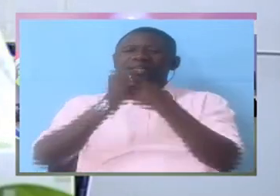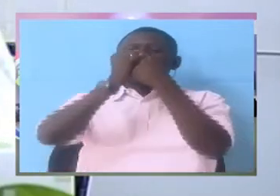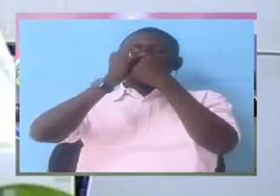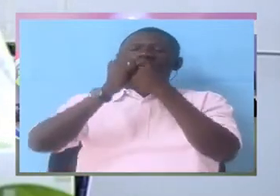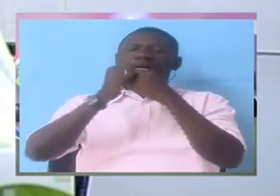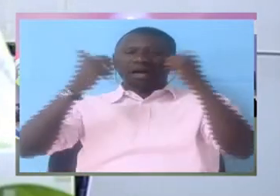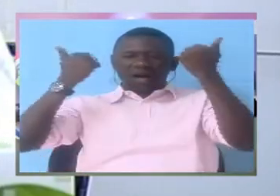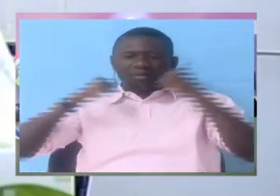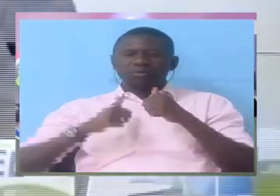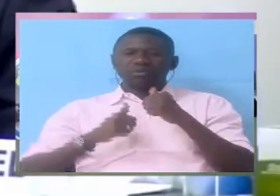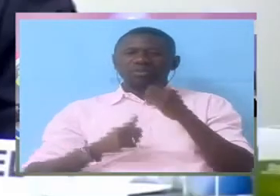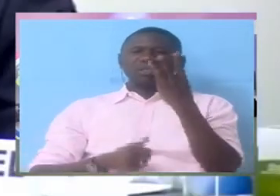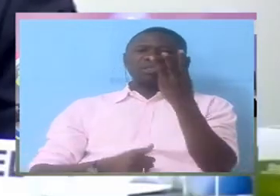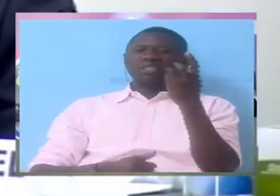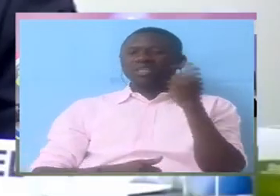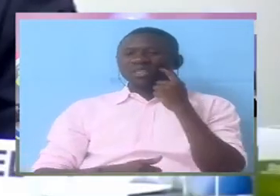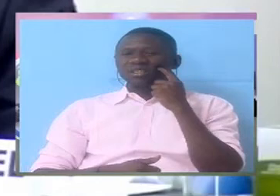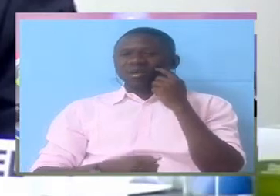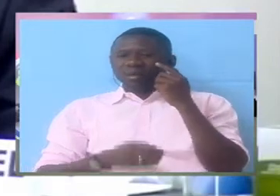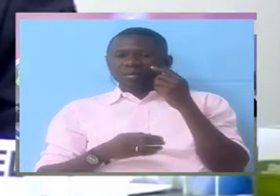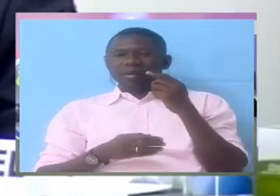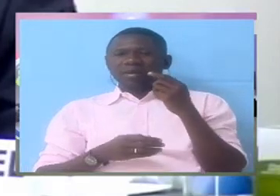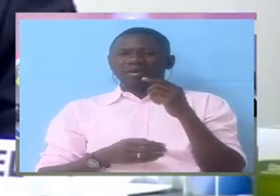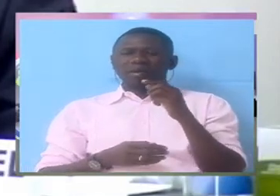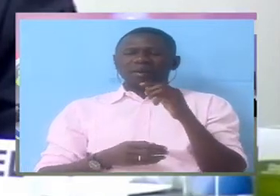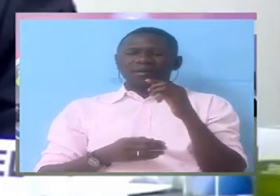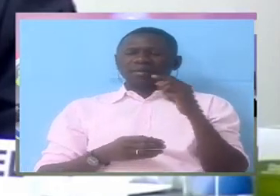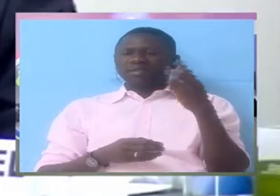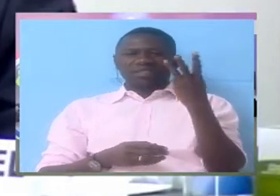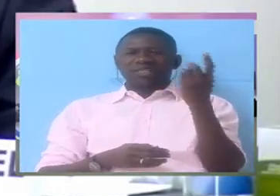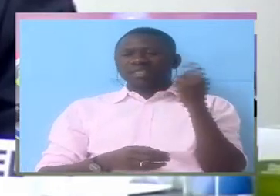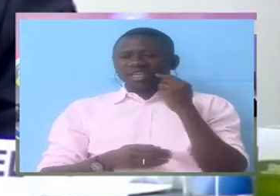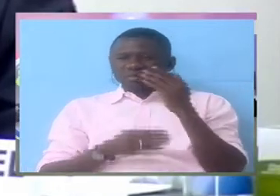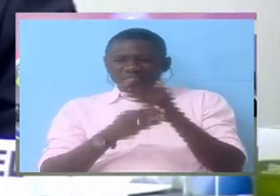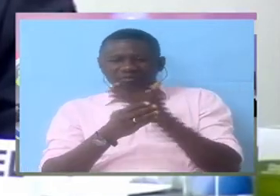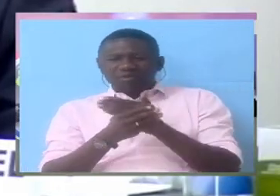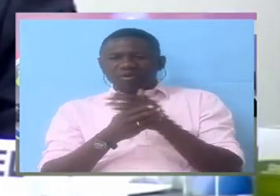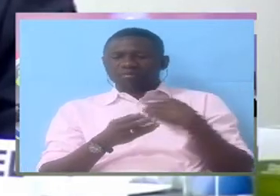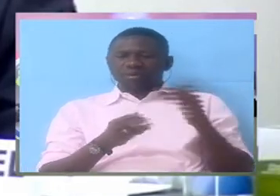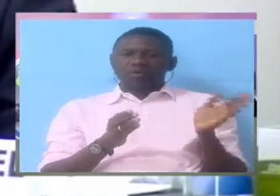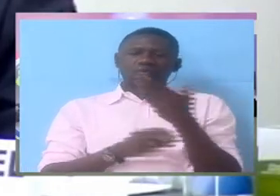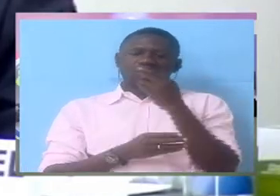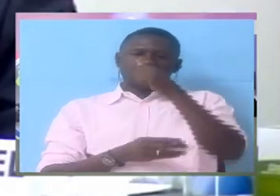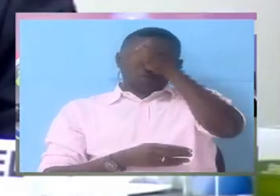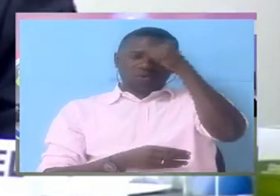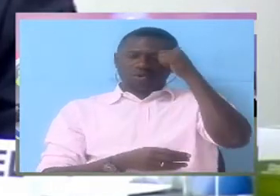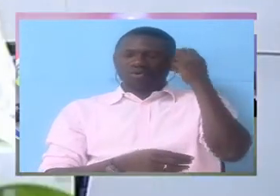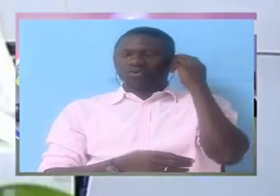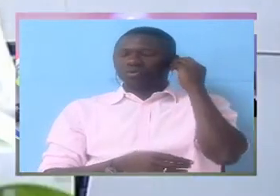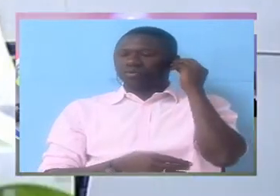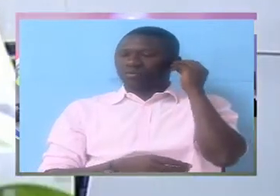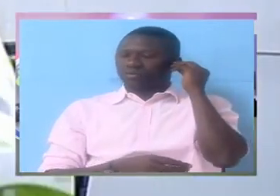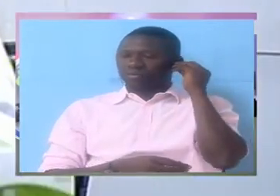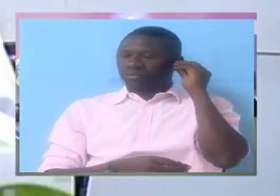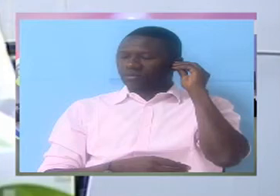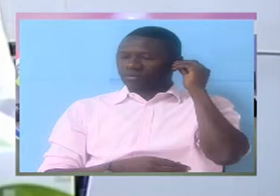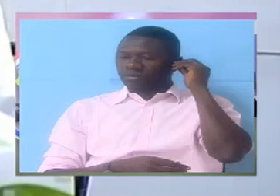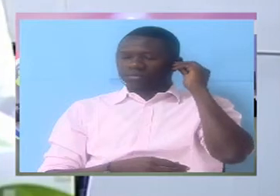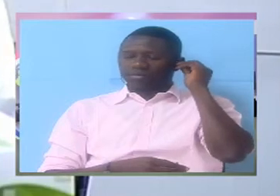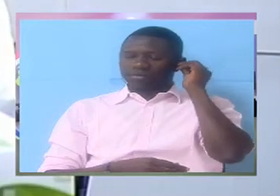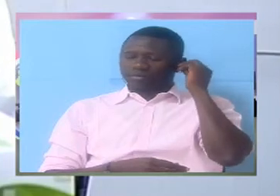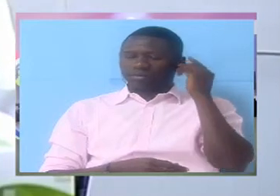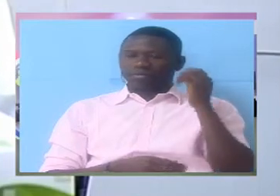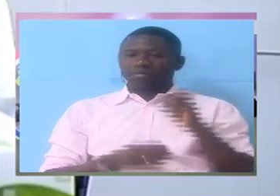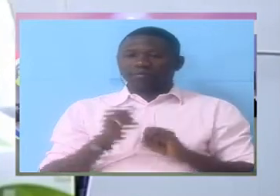kandiro aketa tumo mewayatora atita atasata tilisaba drong purungata na palaso nyinta. I was posted to Guinea-Bissau